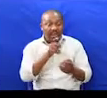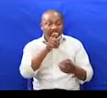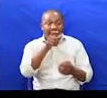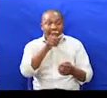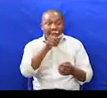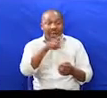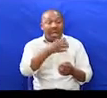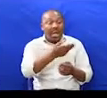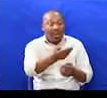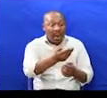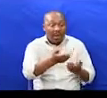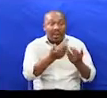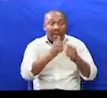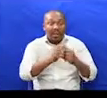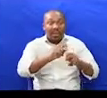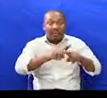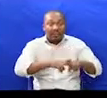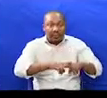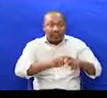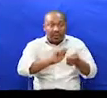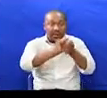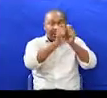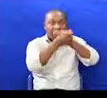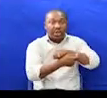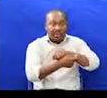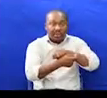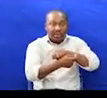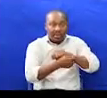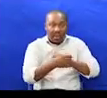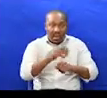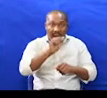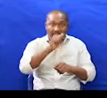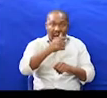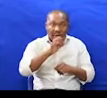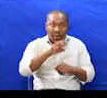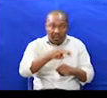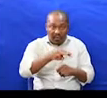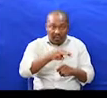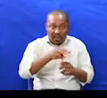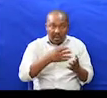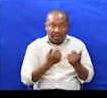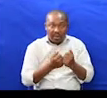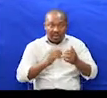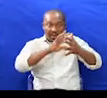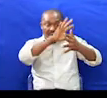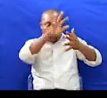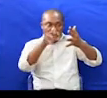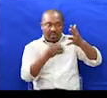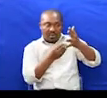atom. And he feel that all this idea is